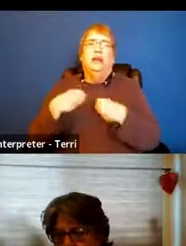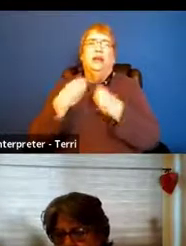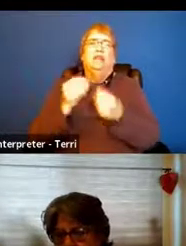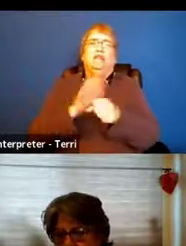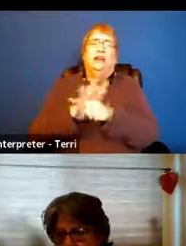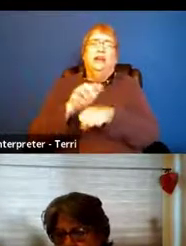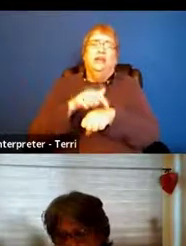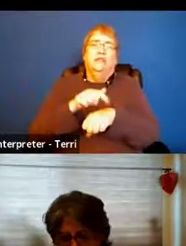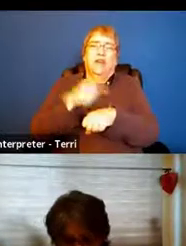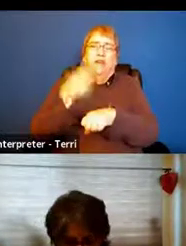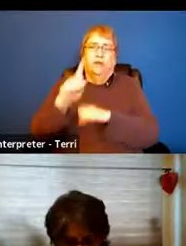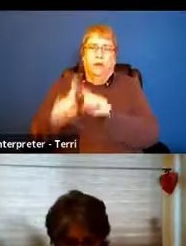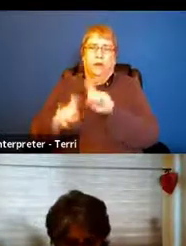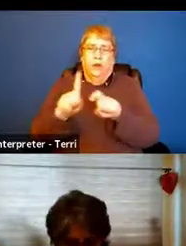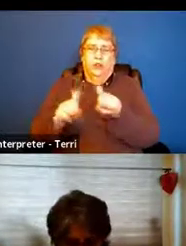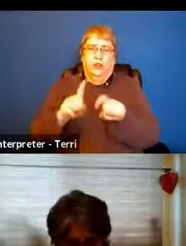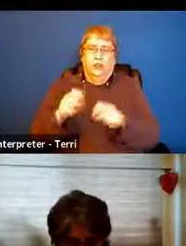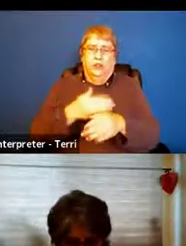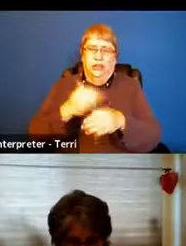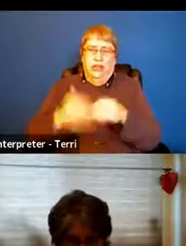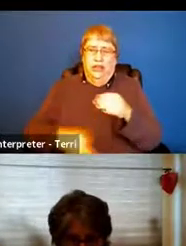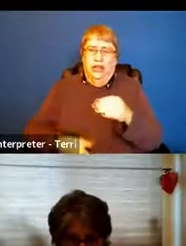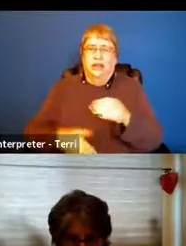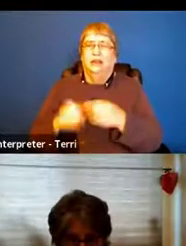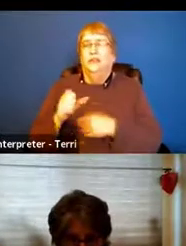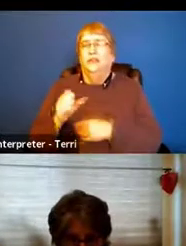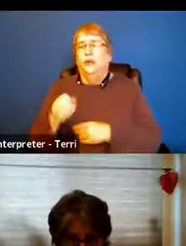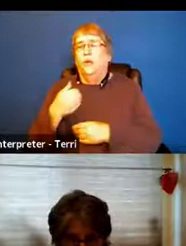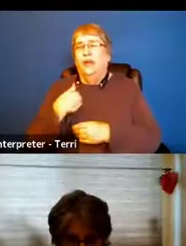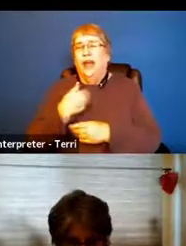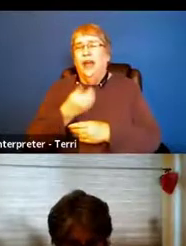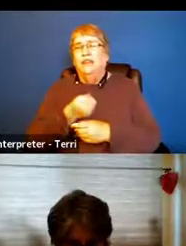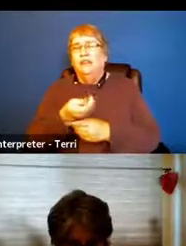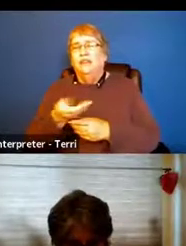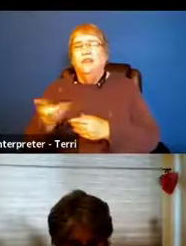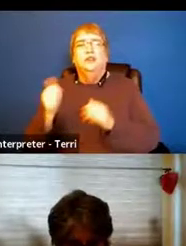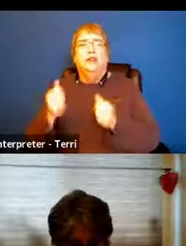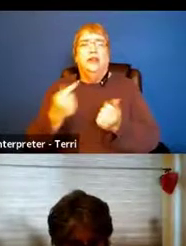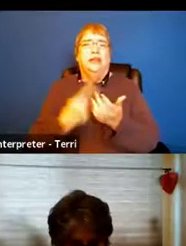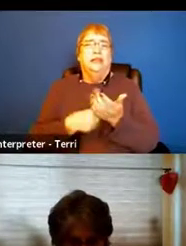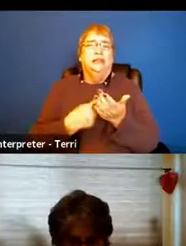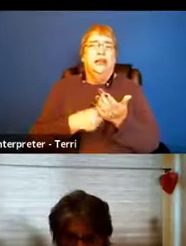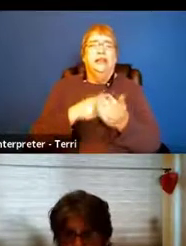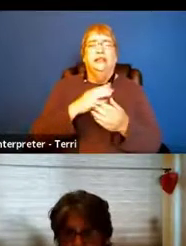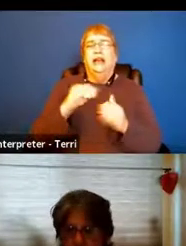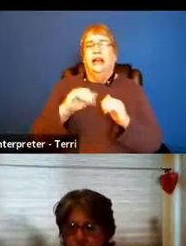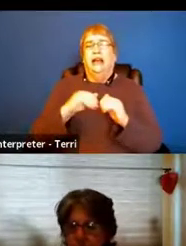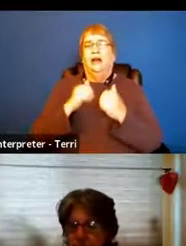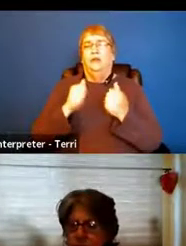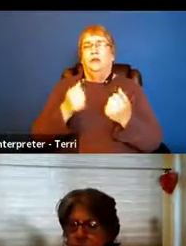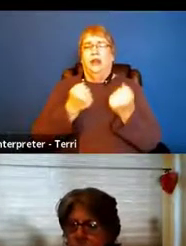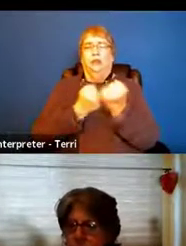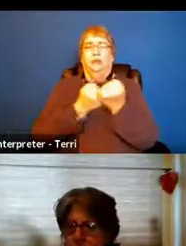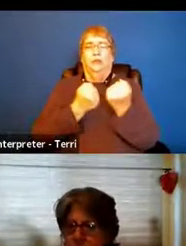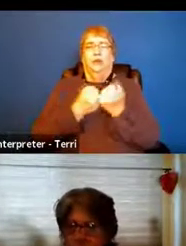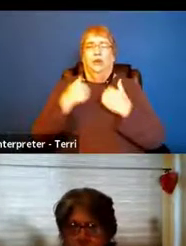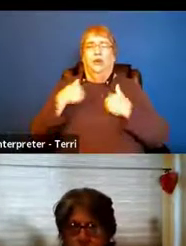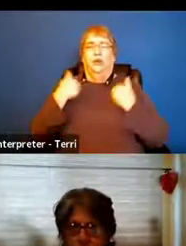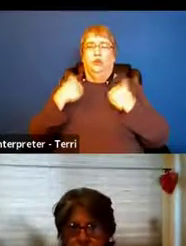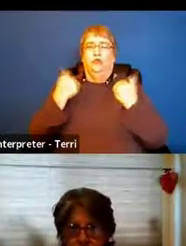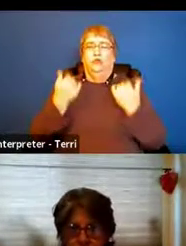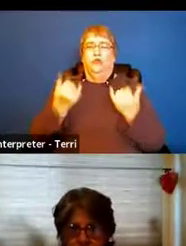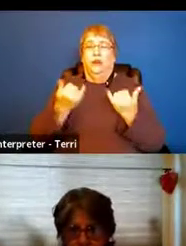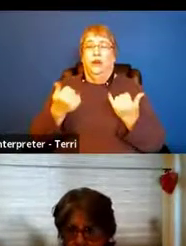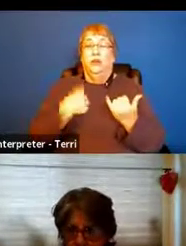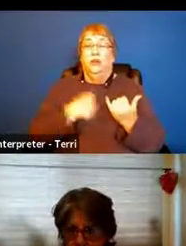we have a couple of things we're going to go over and some suggestions on how to support youth right now. And so we'll kind of get going